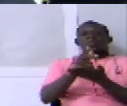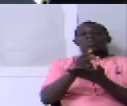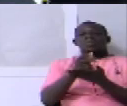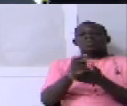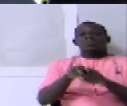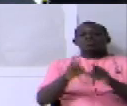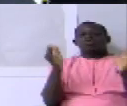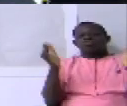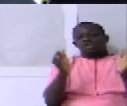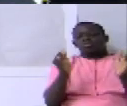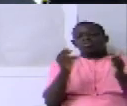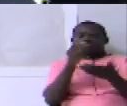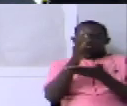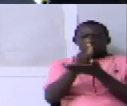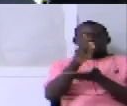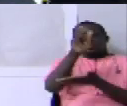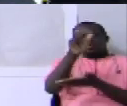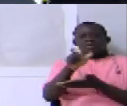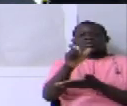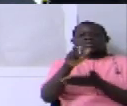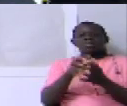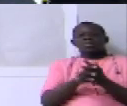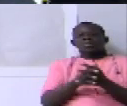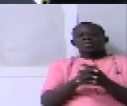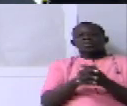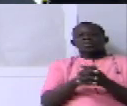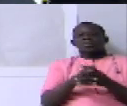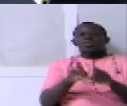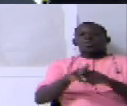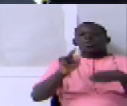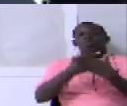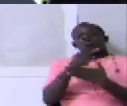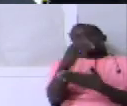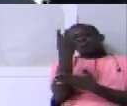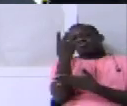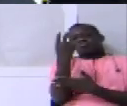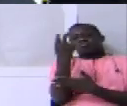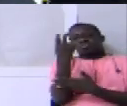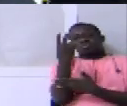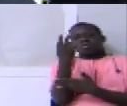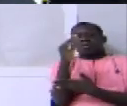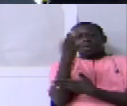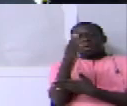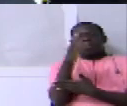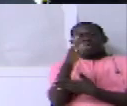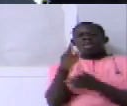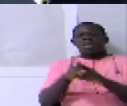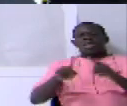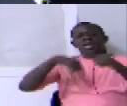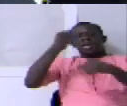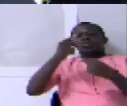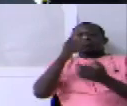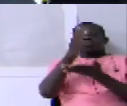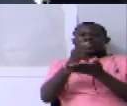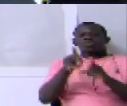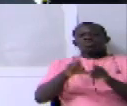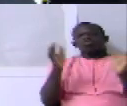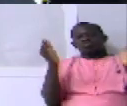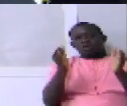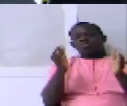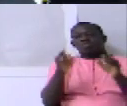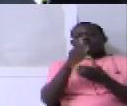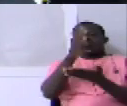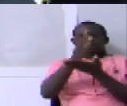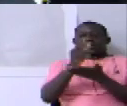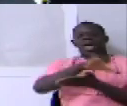be a short witness, or we can come 2 o'clock. The next witness is likely to be a short